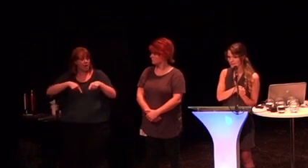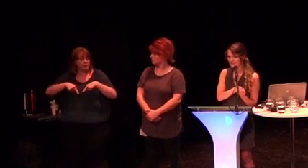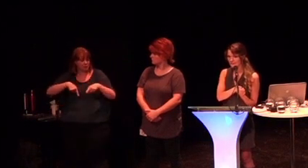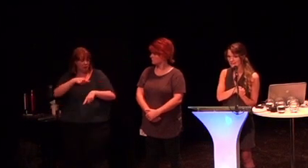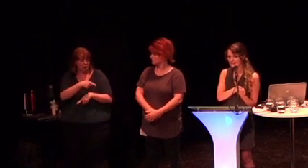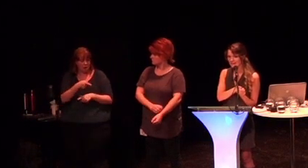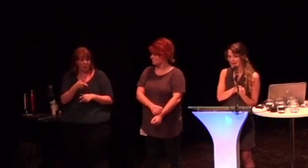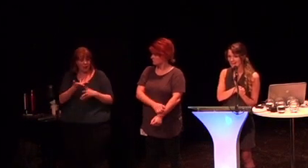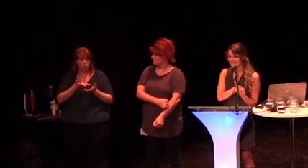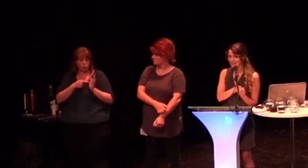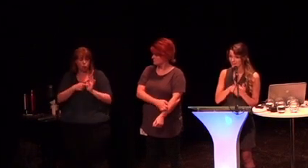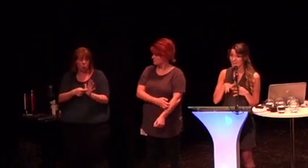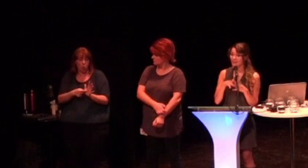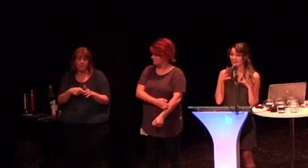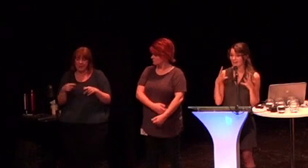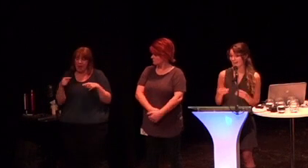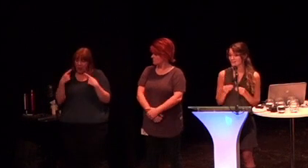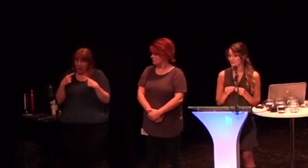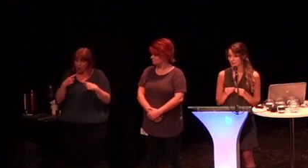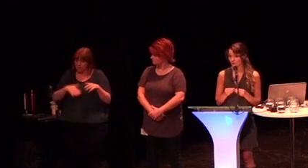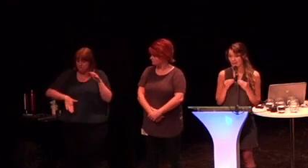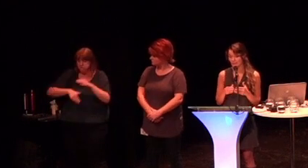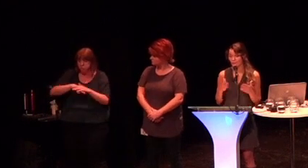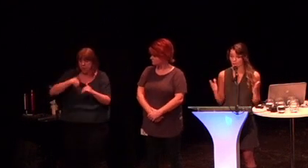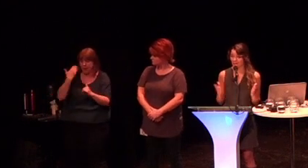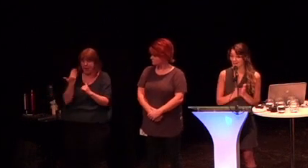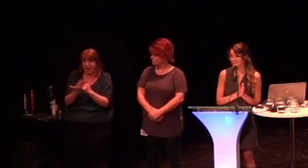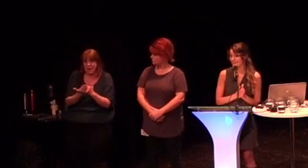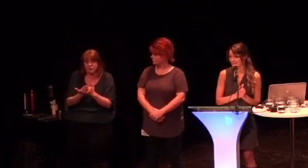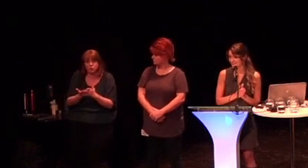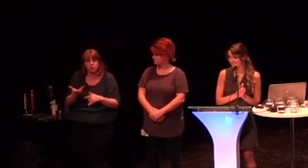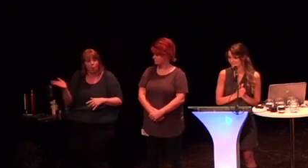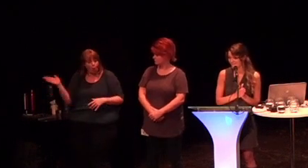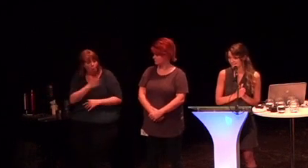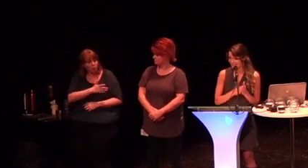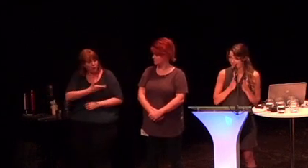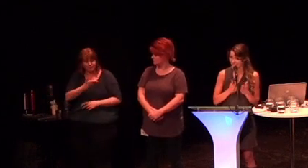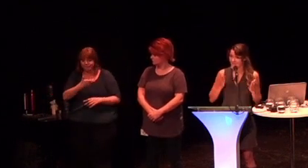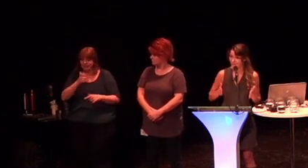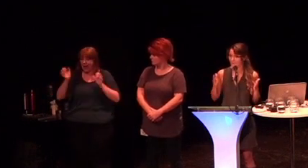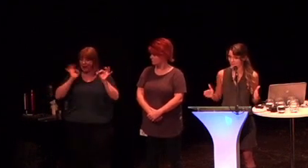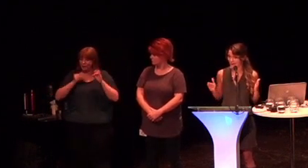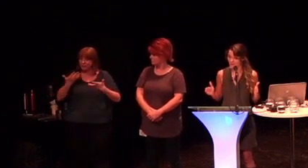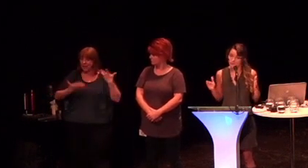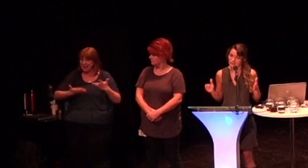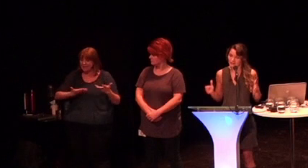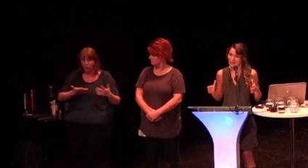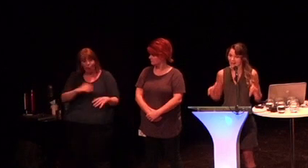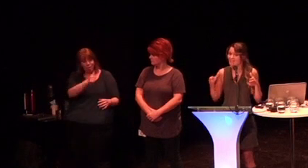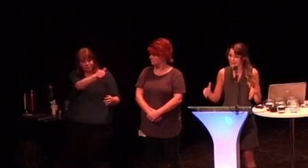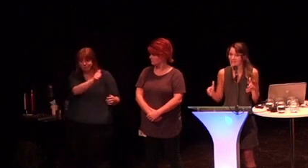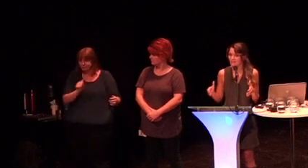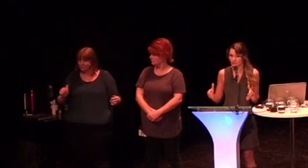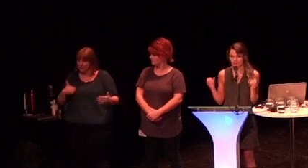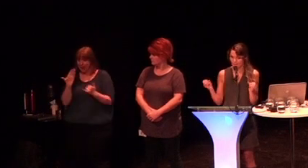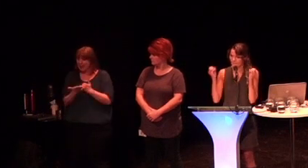Paul Brotherton. He actually allowed the entire end of the show to end with all the cast signing. Like every single member of the cast was signing